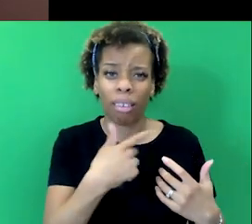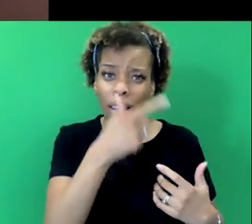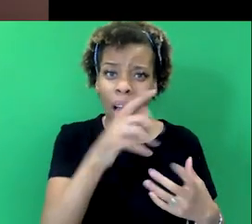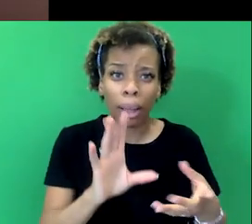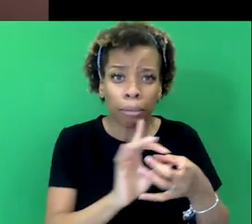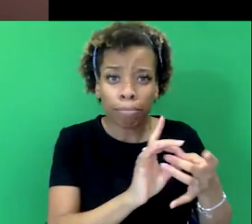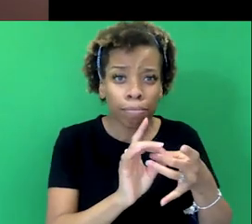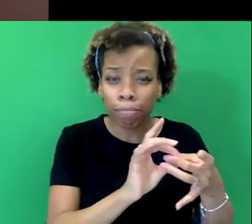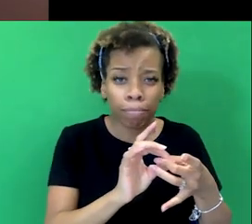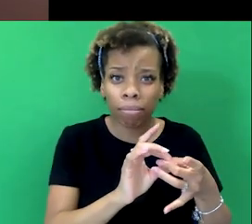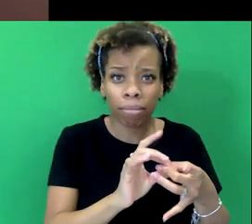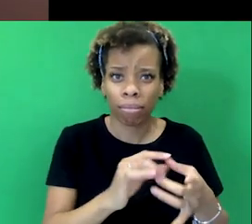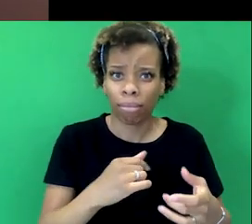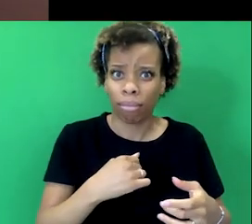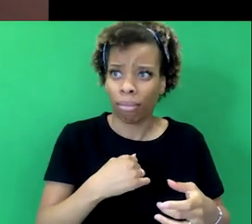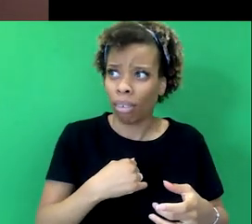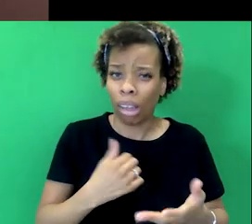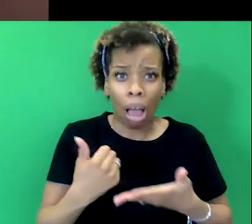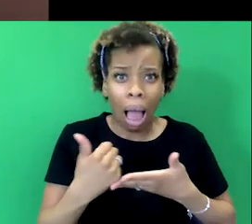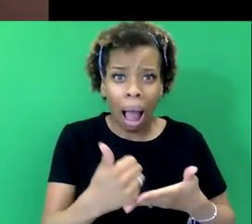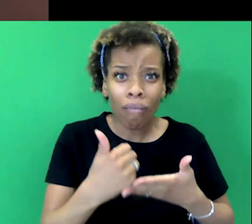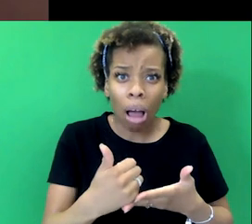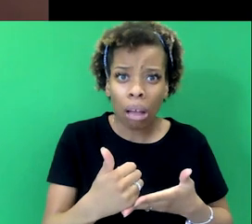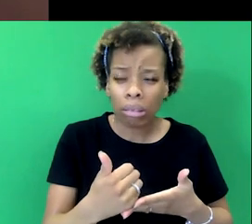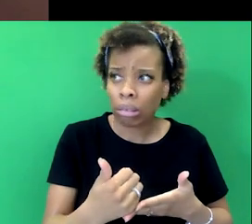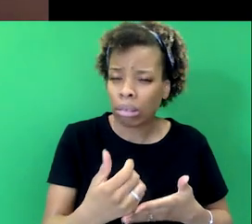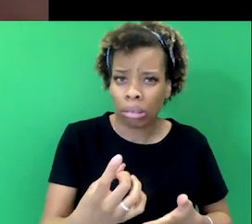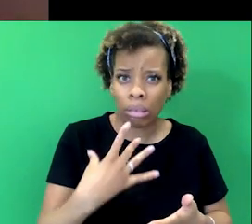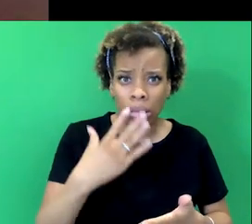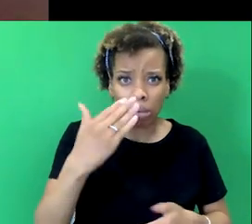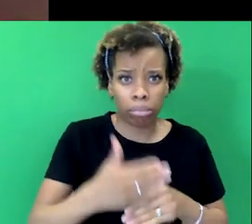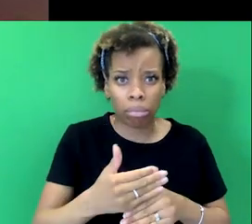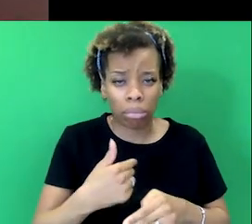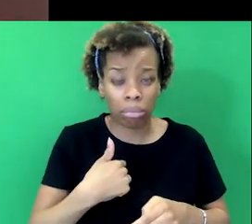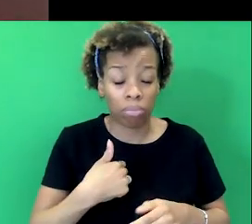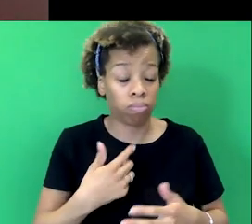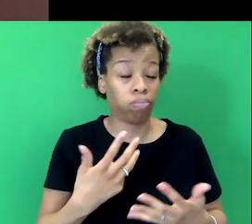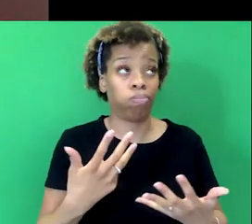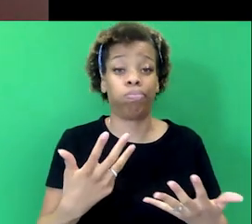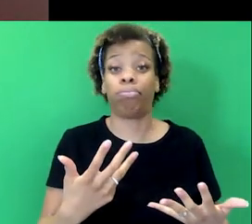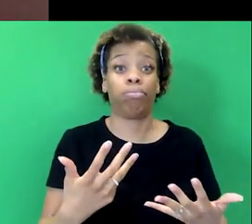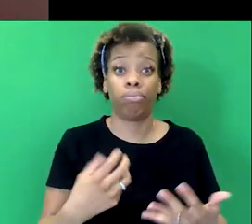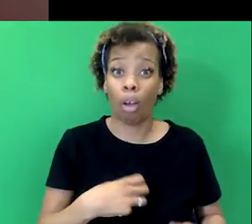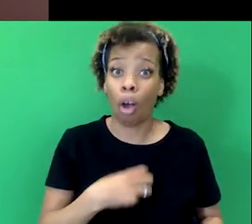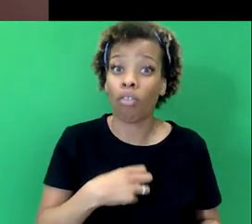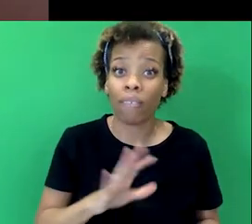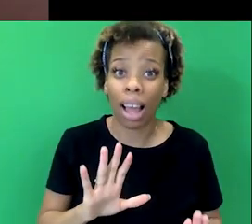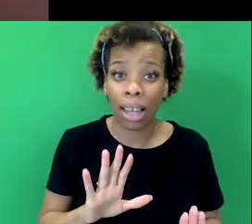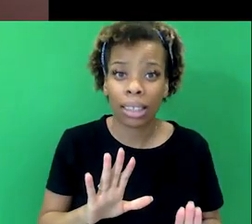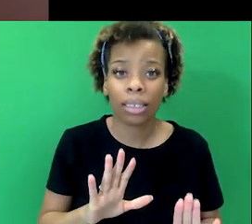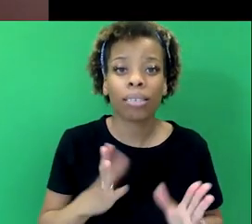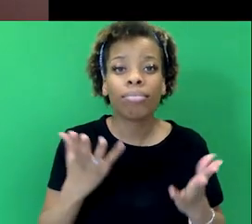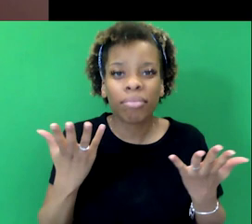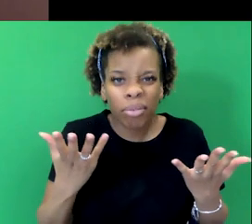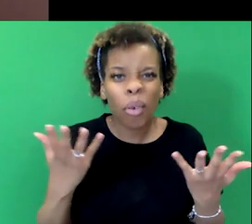horrified at the idea that you'd be ignored completely. It does beg the question, why did you bring the historians in the first place? And there's all sorts of reasons for